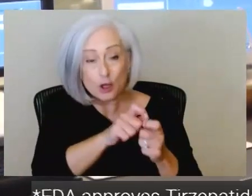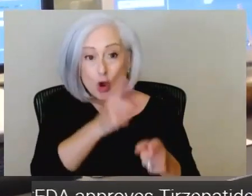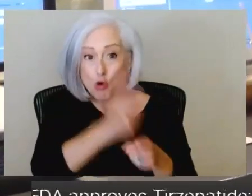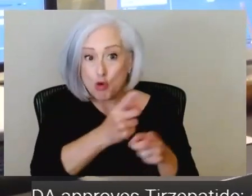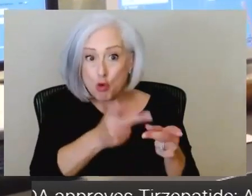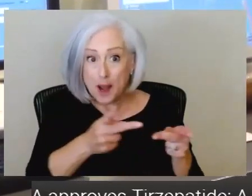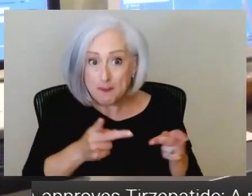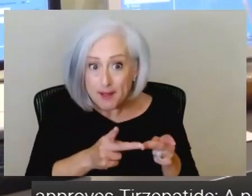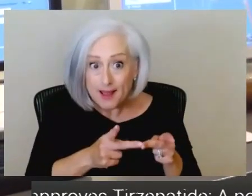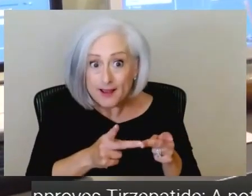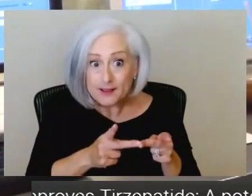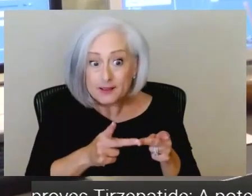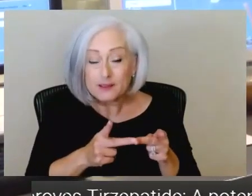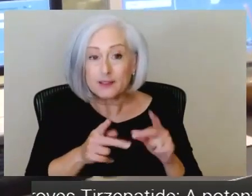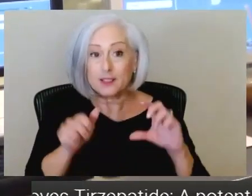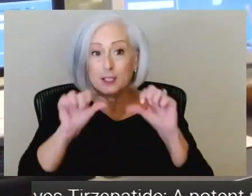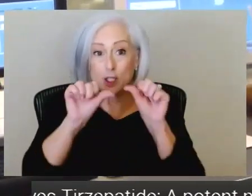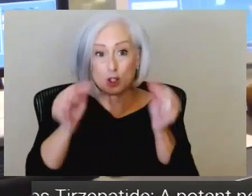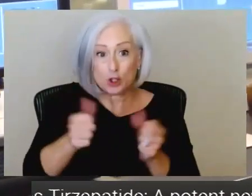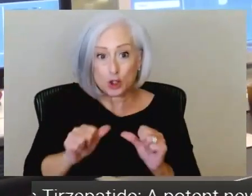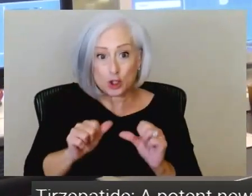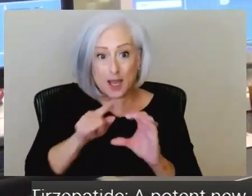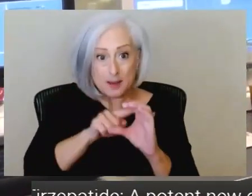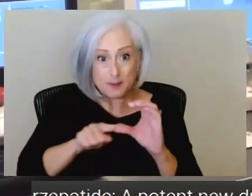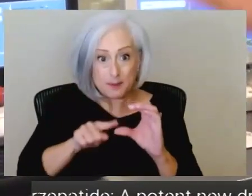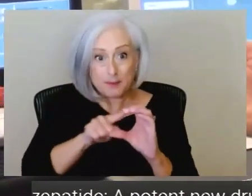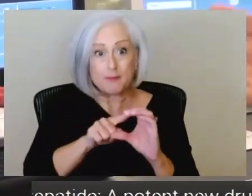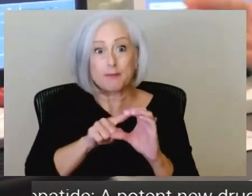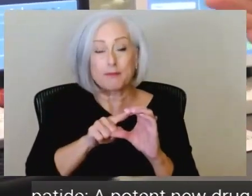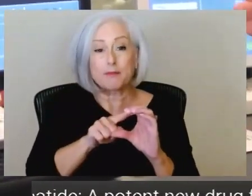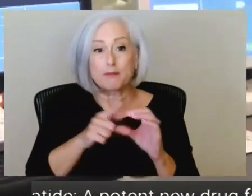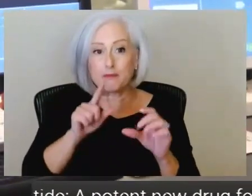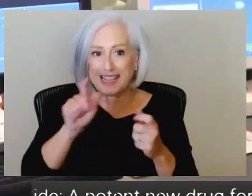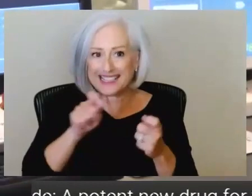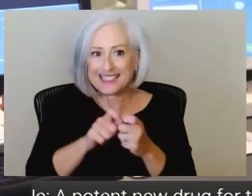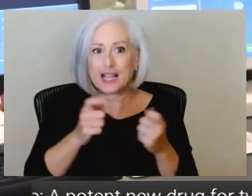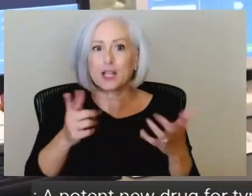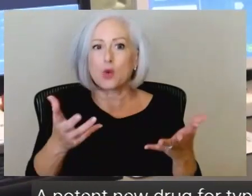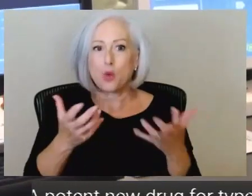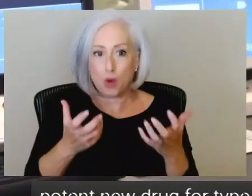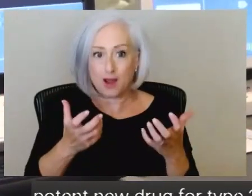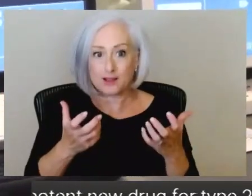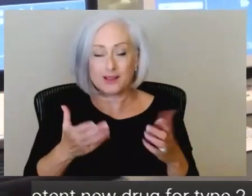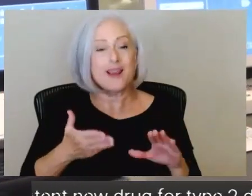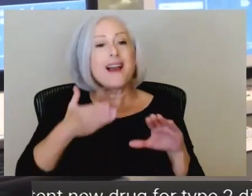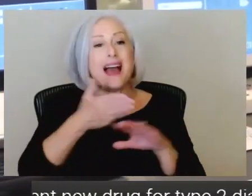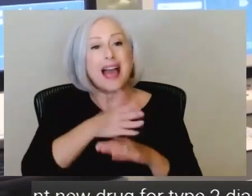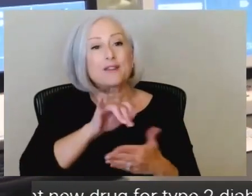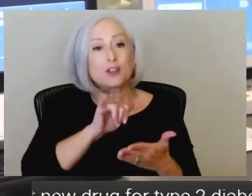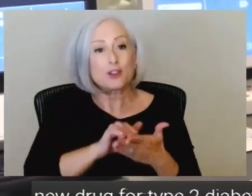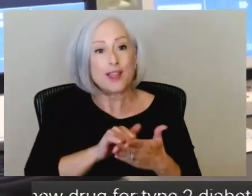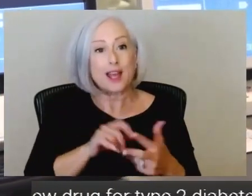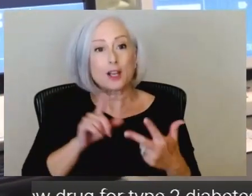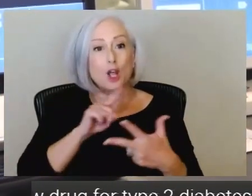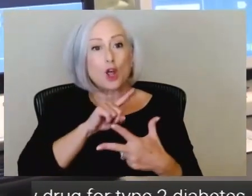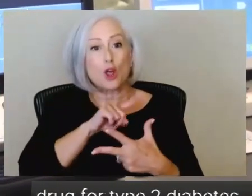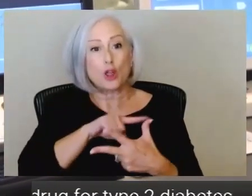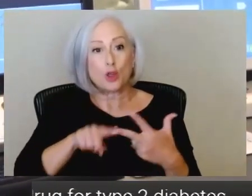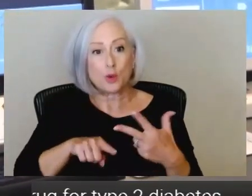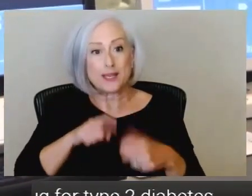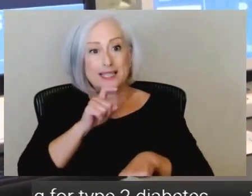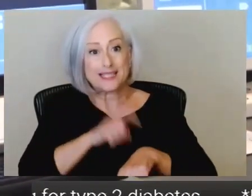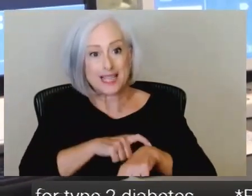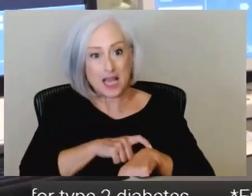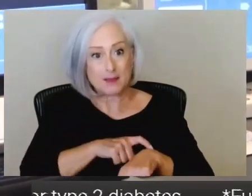of the spot is what we want it to look like. After that one, those set of 3, then we do what we call a verification